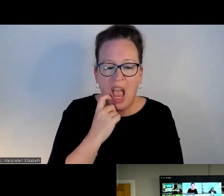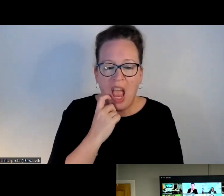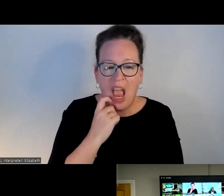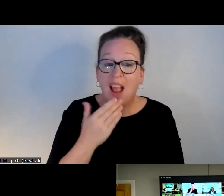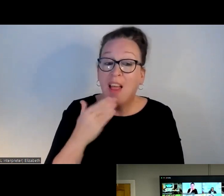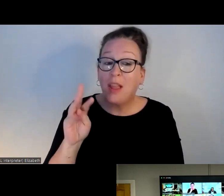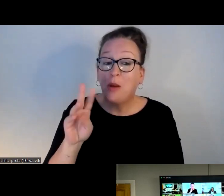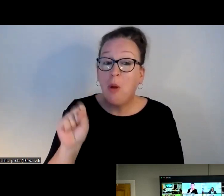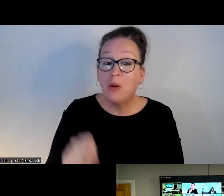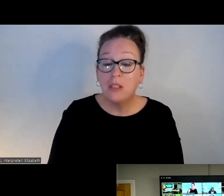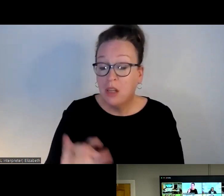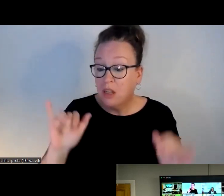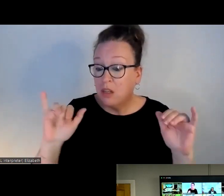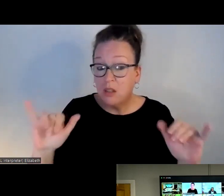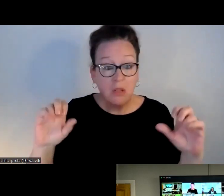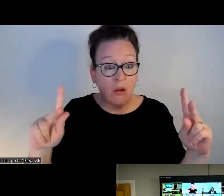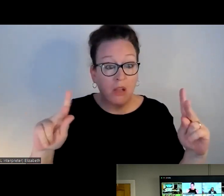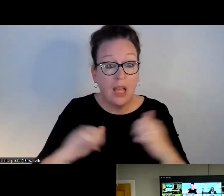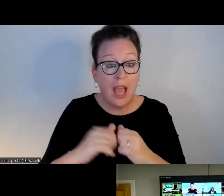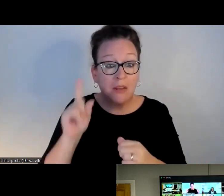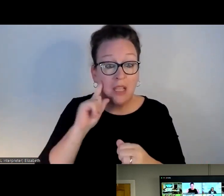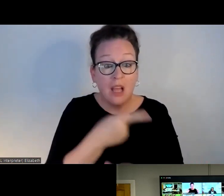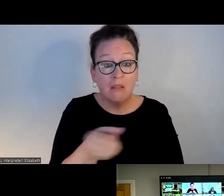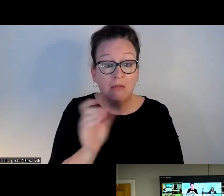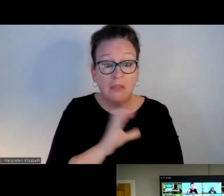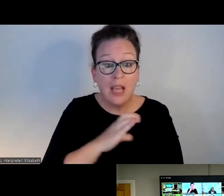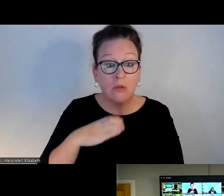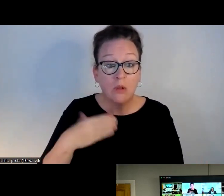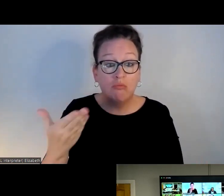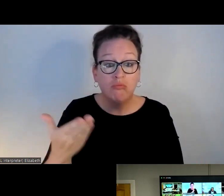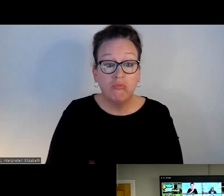So is that okay? How does that sound to council members?